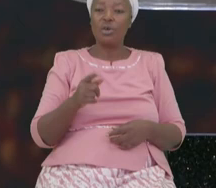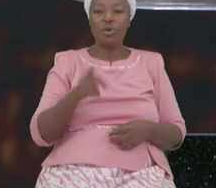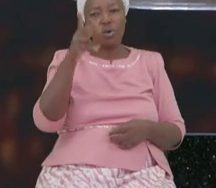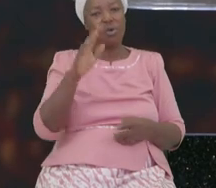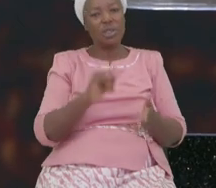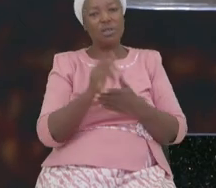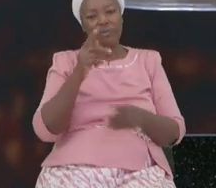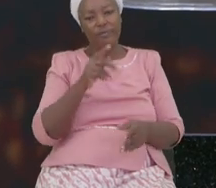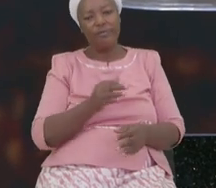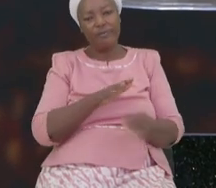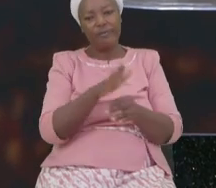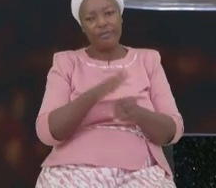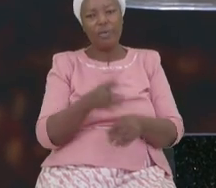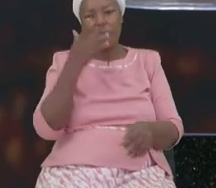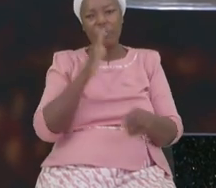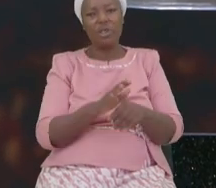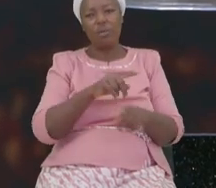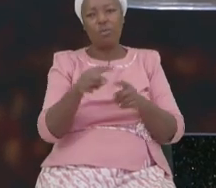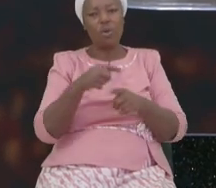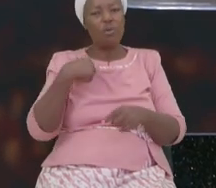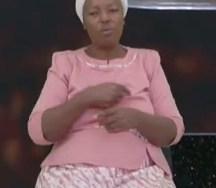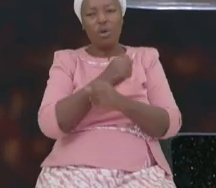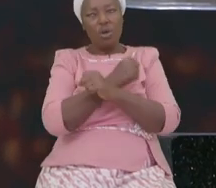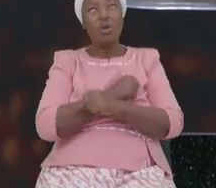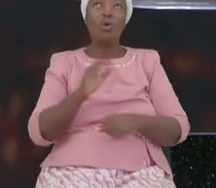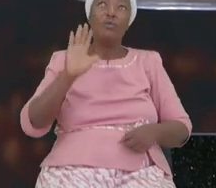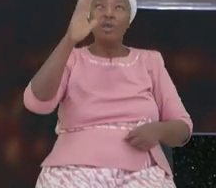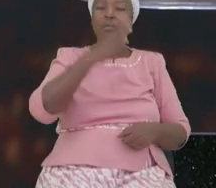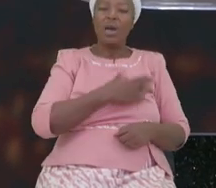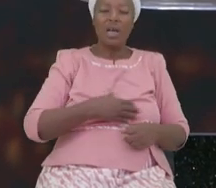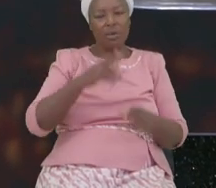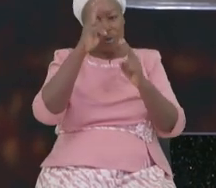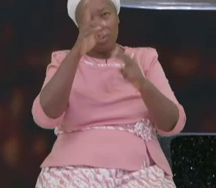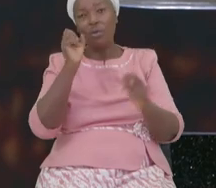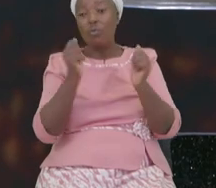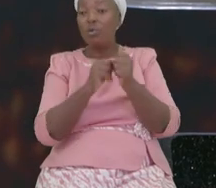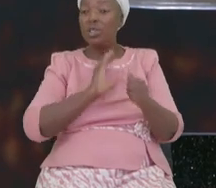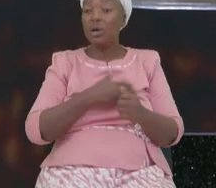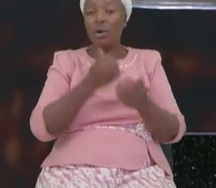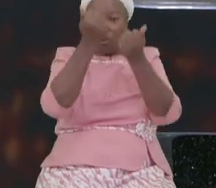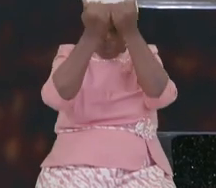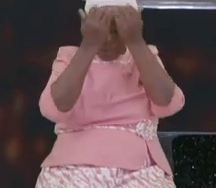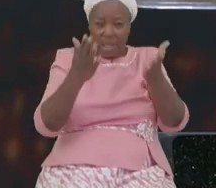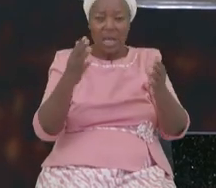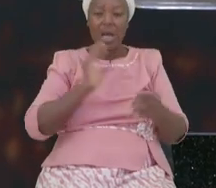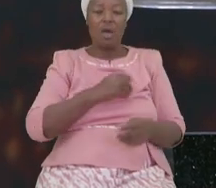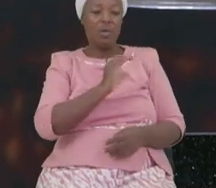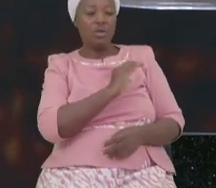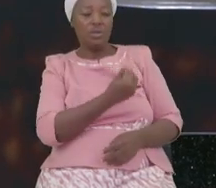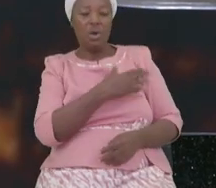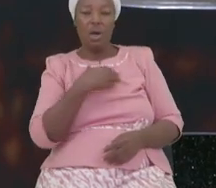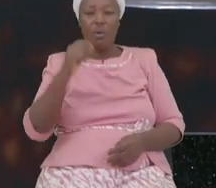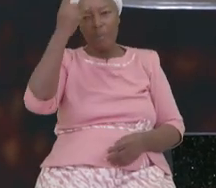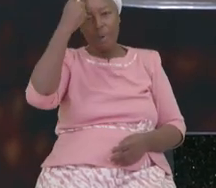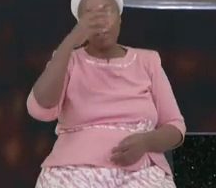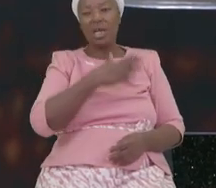love him and when we honor him with our obedience, our soul, our mind, our heart.